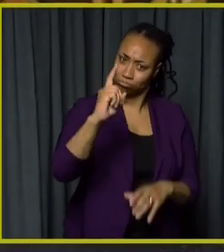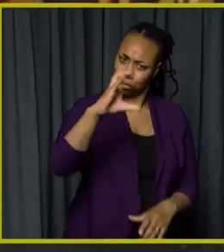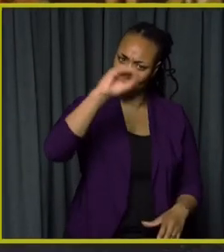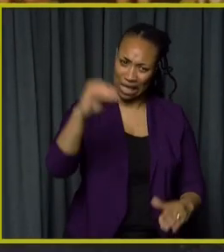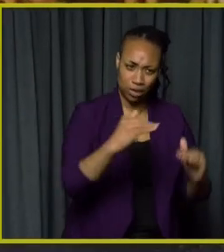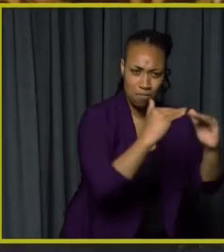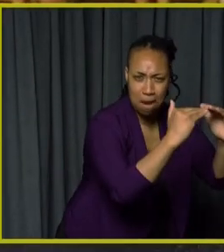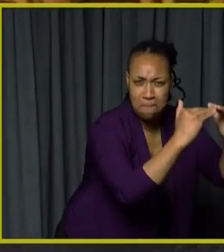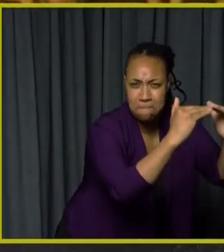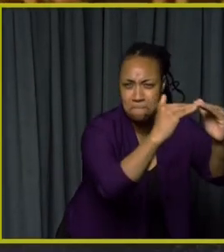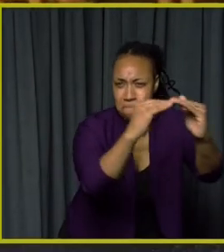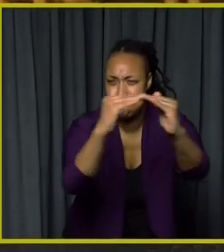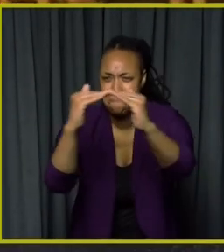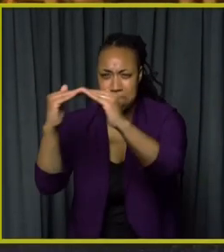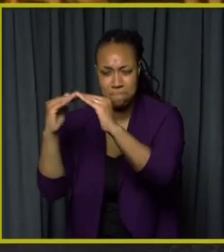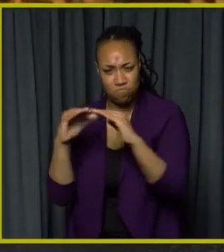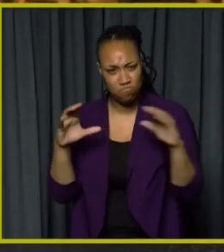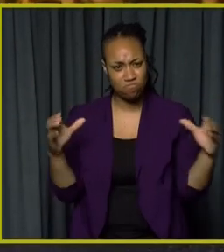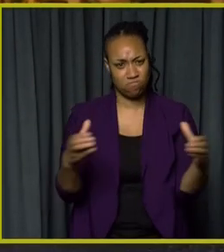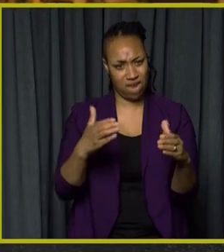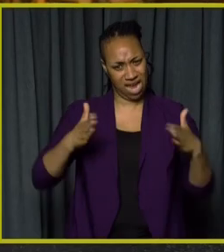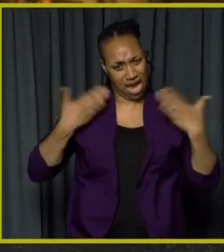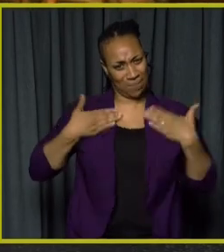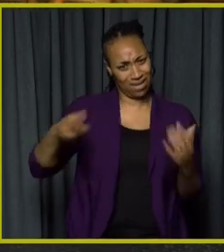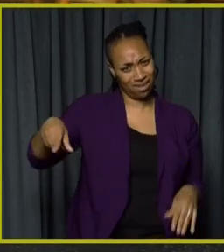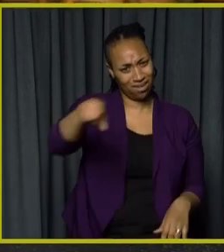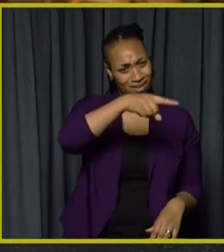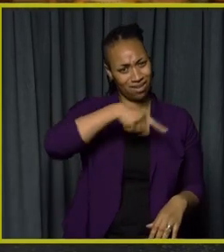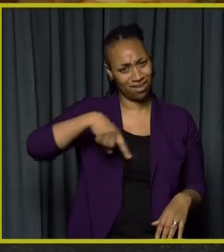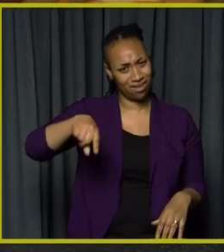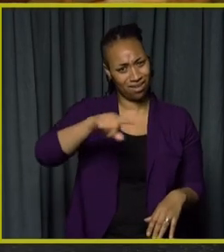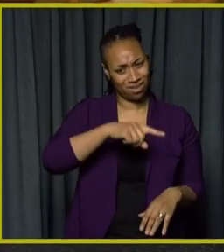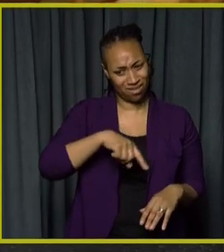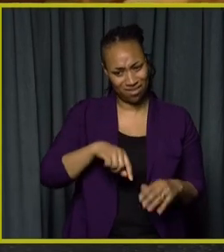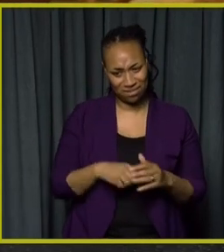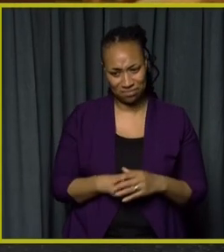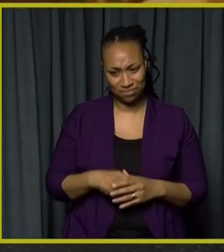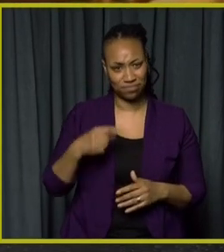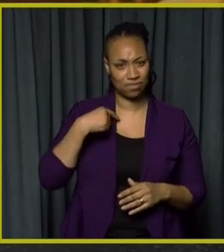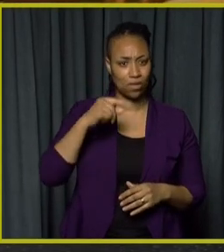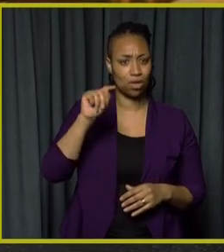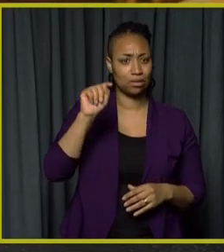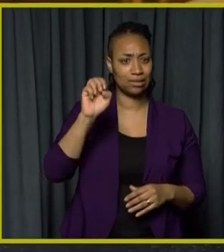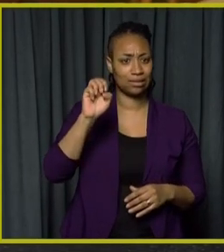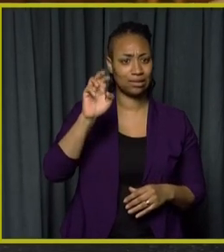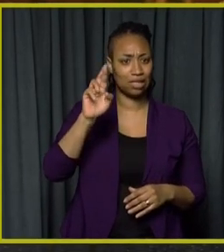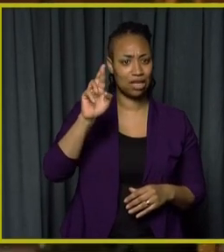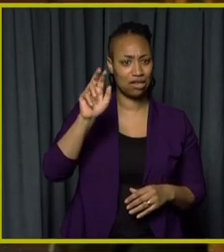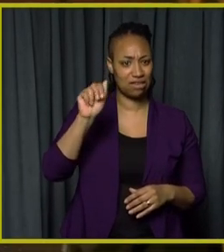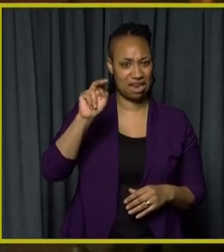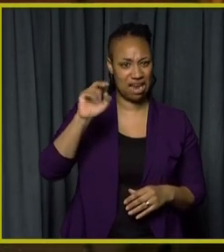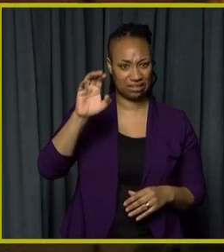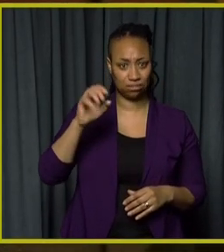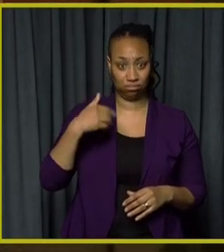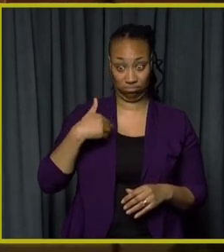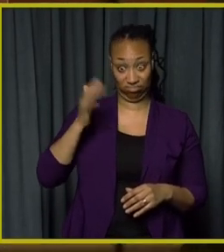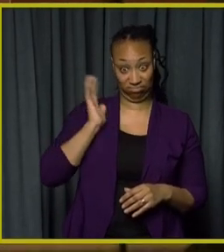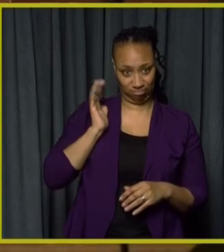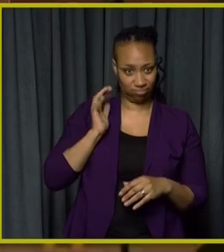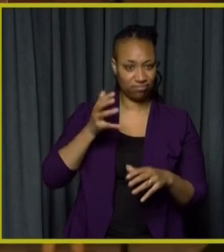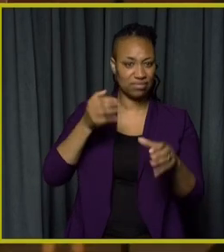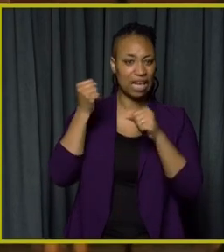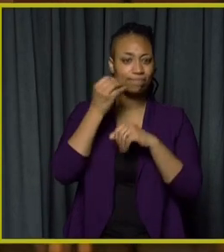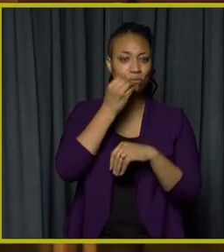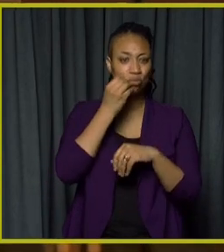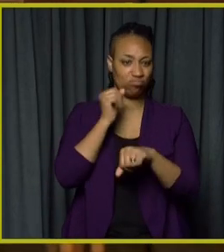name is Terrence Wise, and I'm a 37-year-old second-generation fast food worker. I'm a leader in the Fight for 15